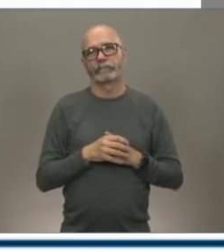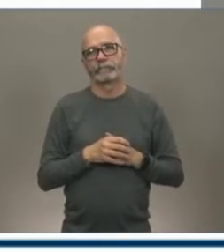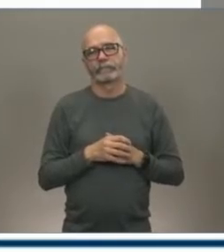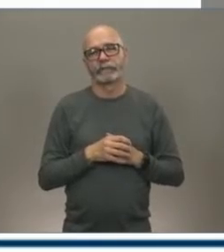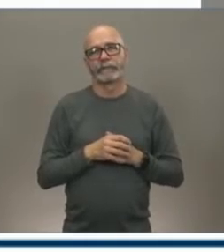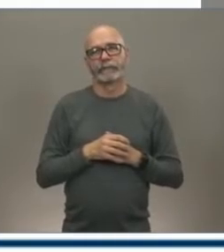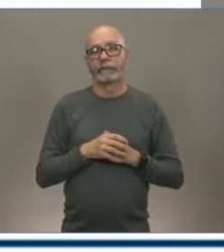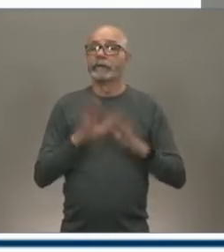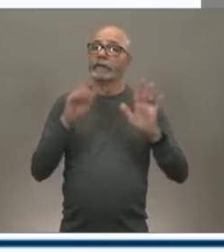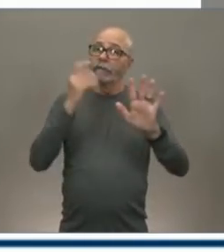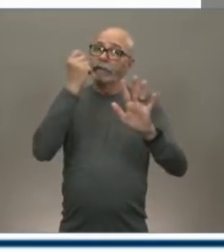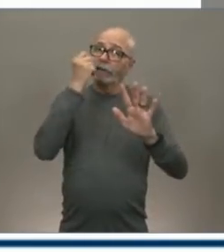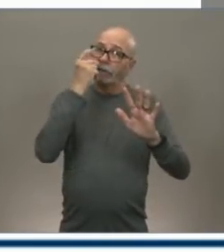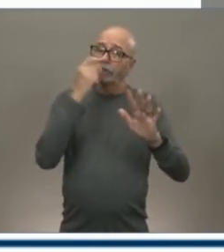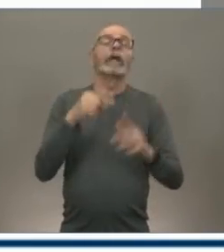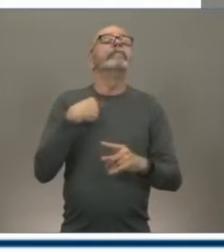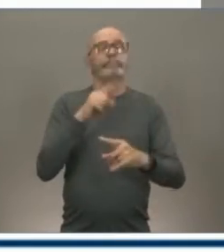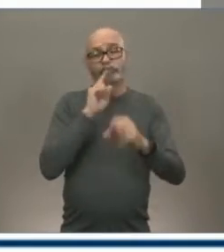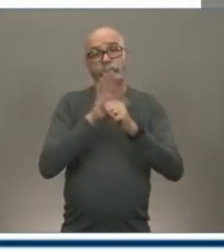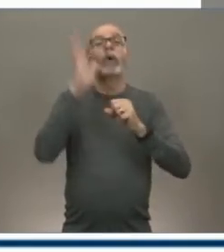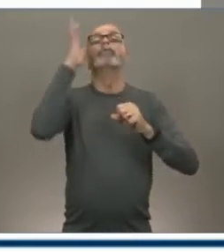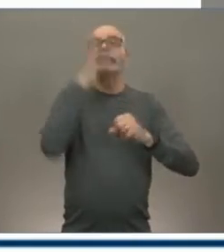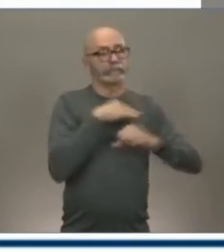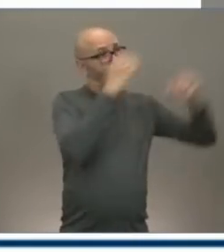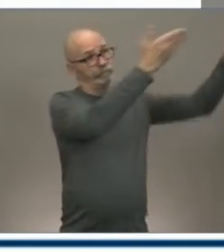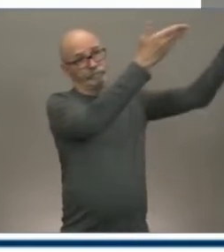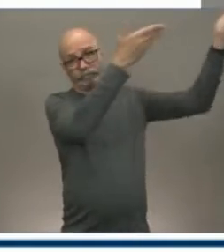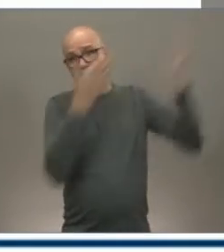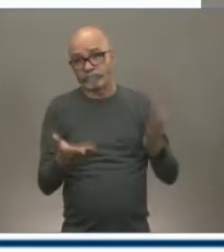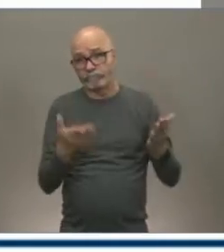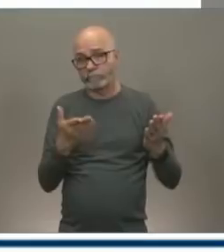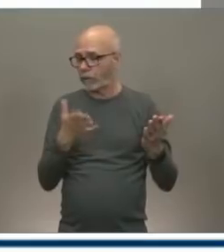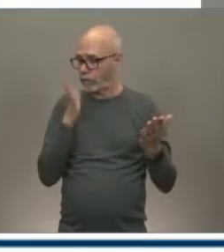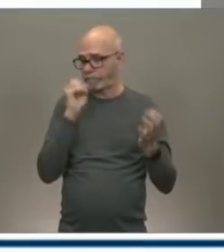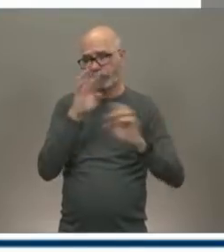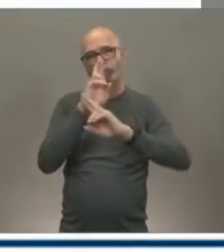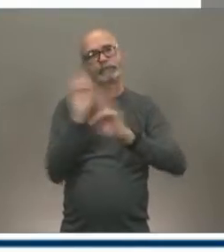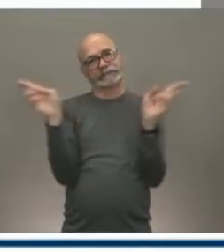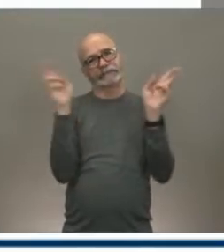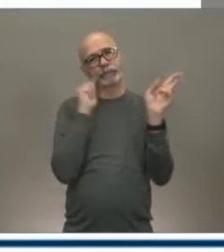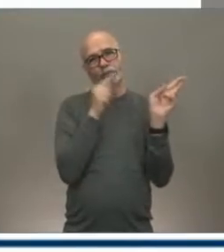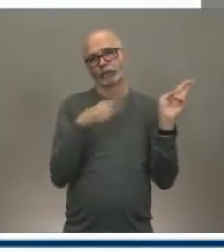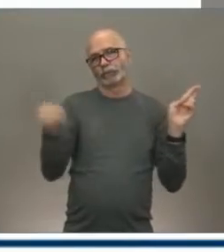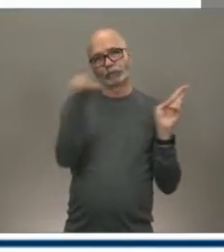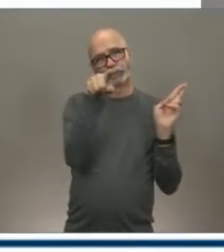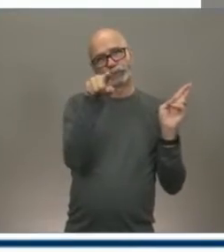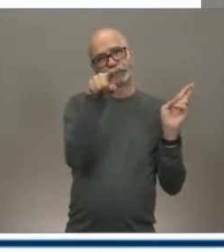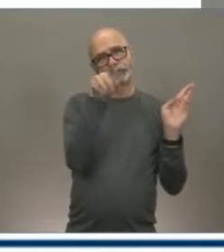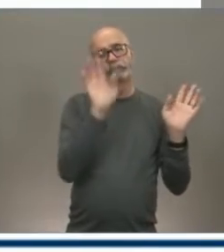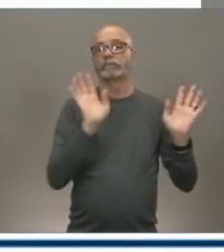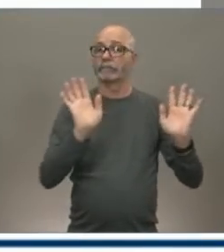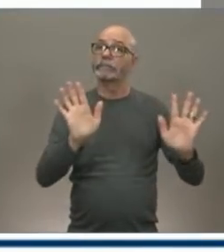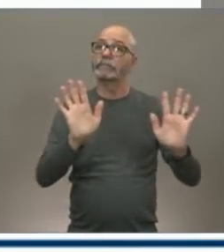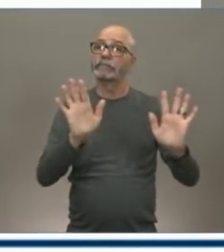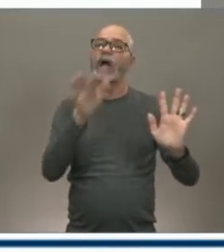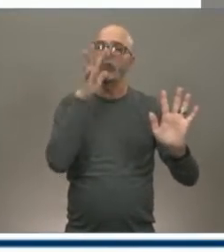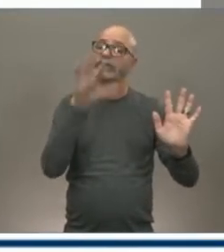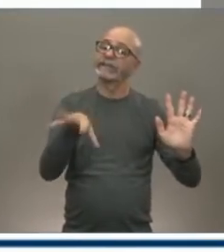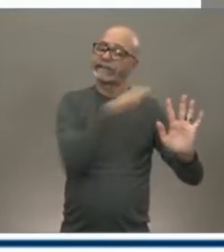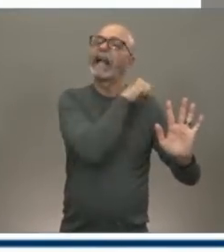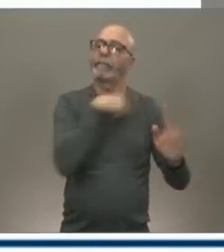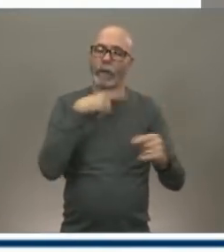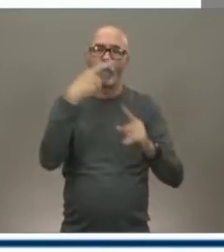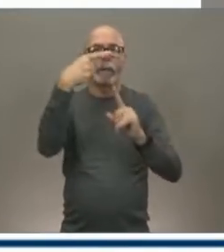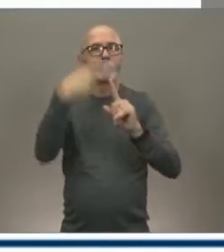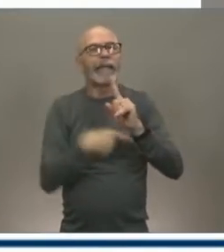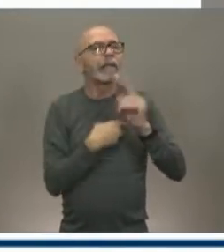are getting vaccine and we are prepared. This will be a months-long program, and people need to be patient. And we will need to continue